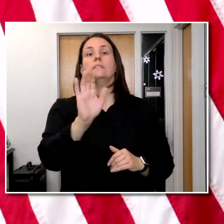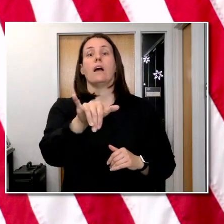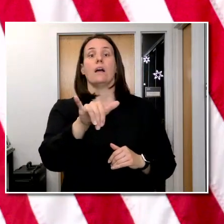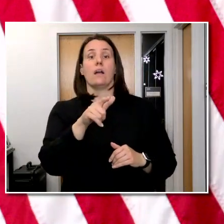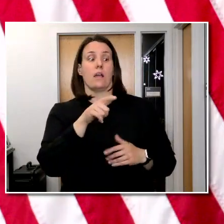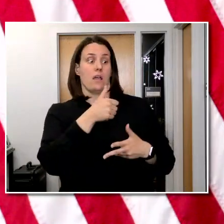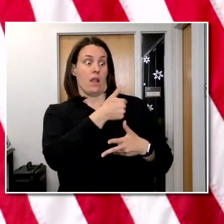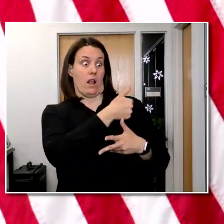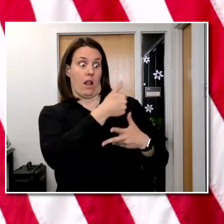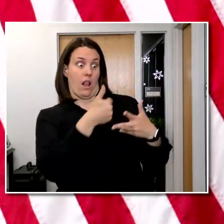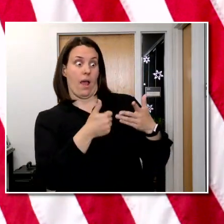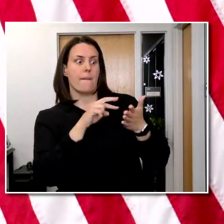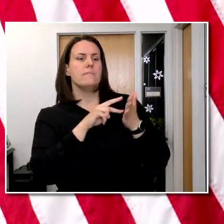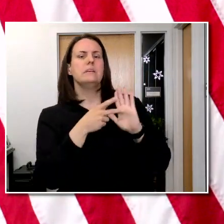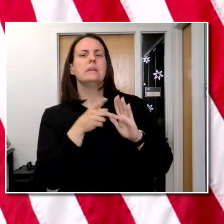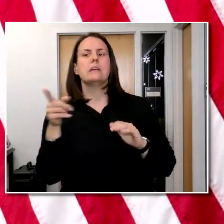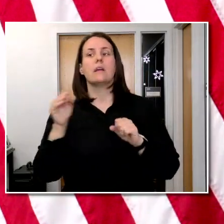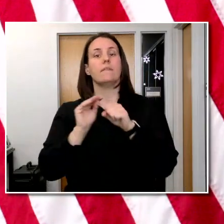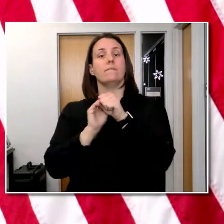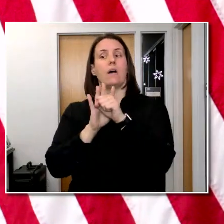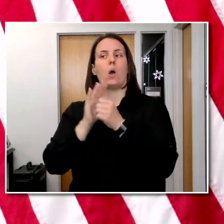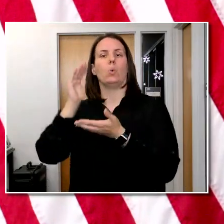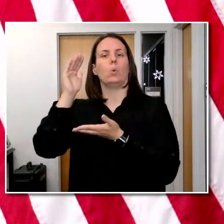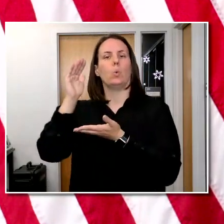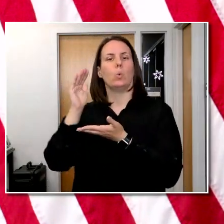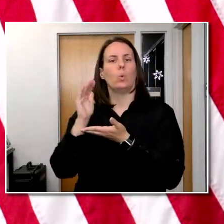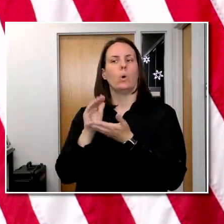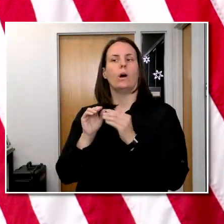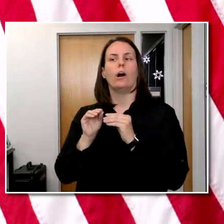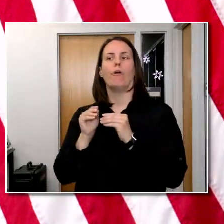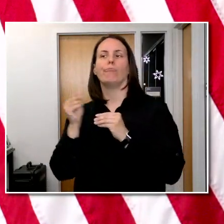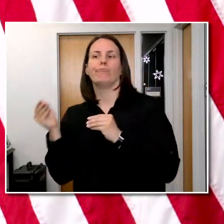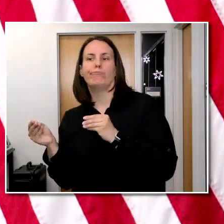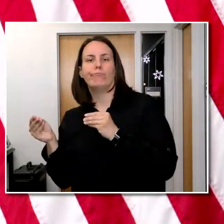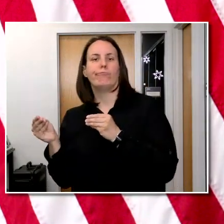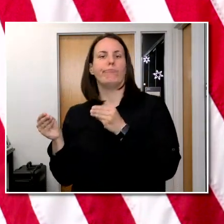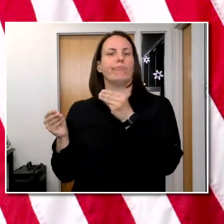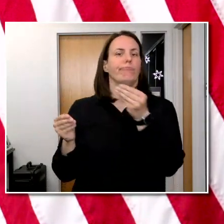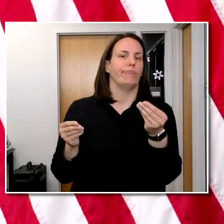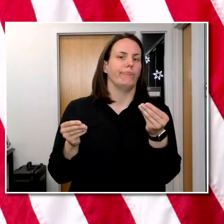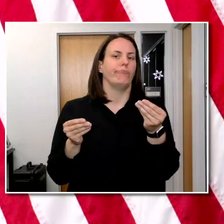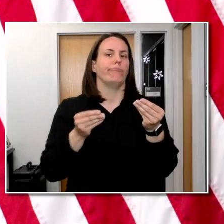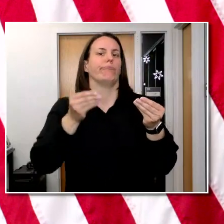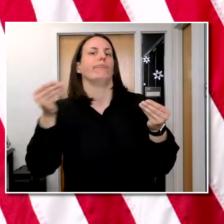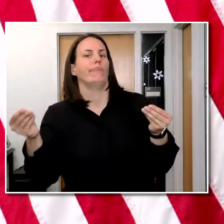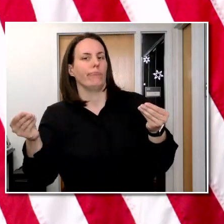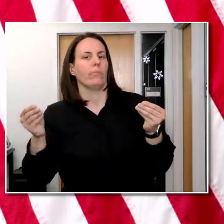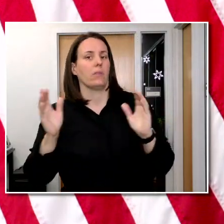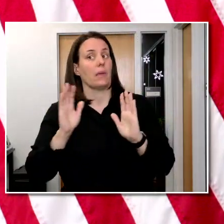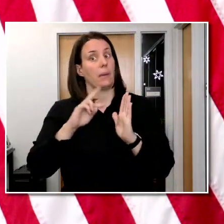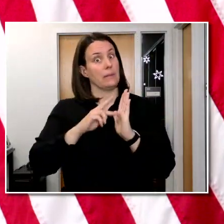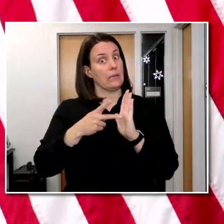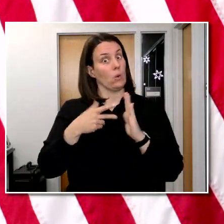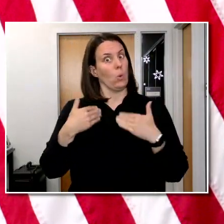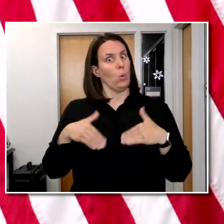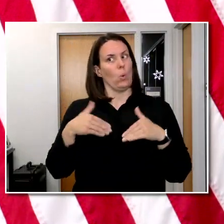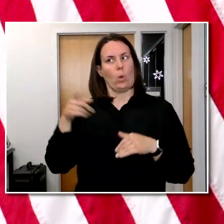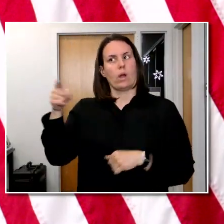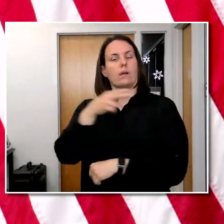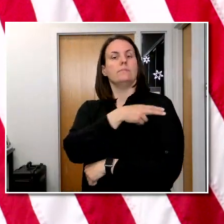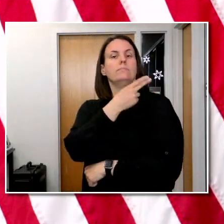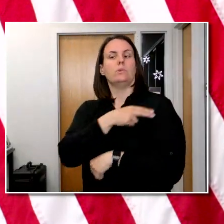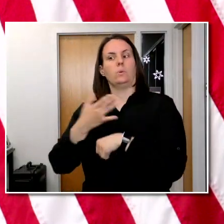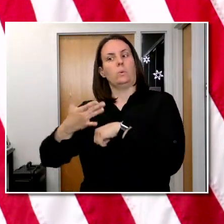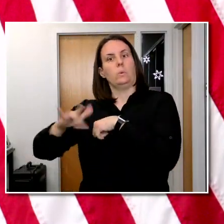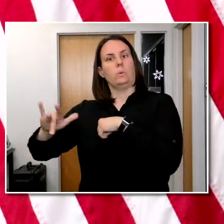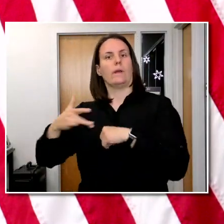is now, and it also will indicate our hospitals are ready and at a point they could accept COVID patients if we did